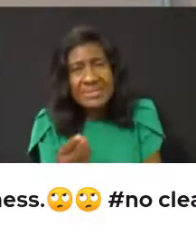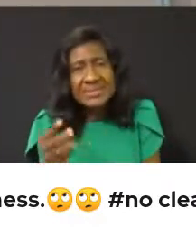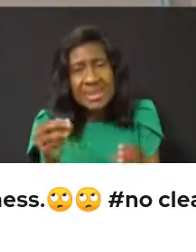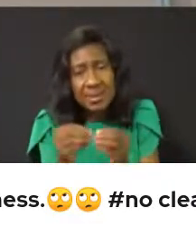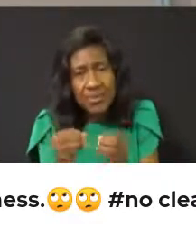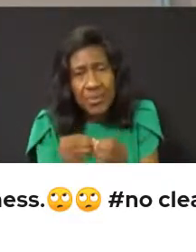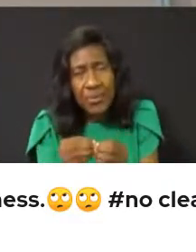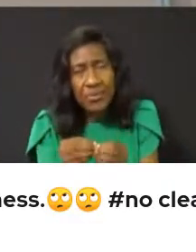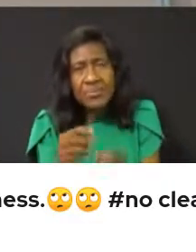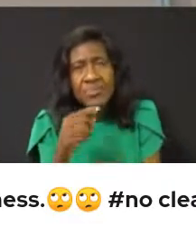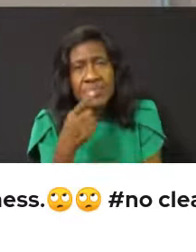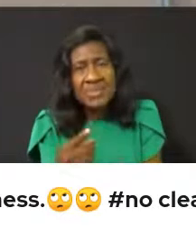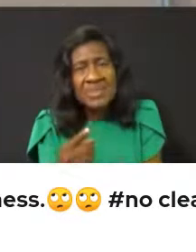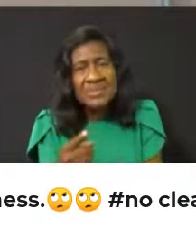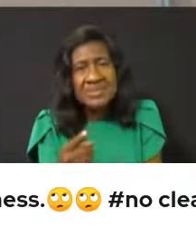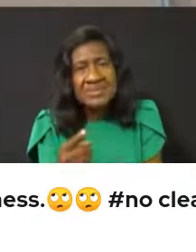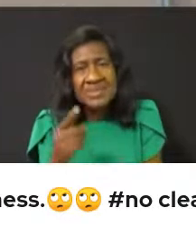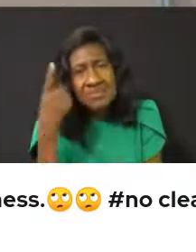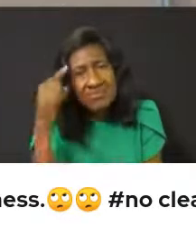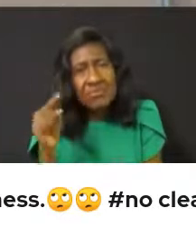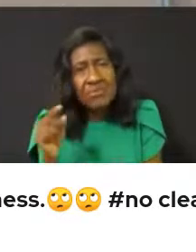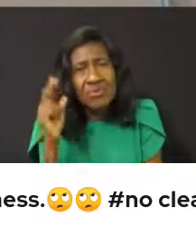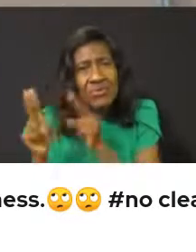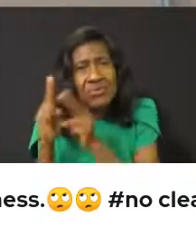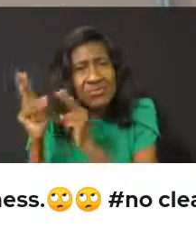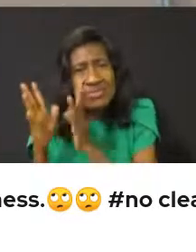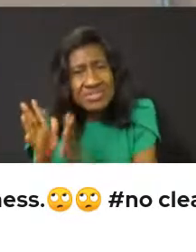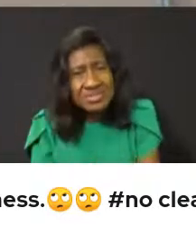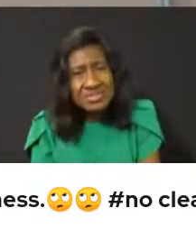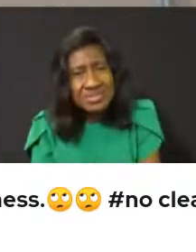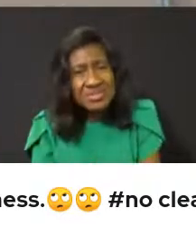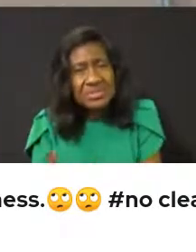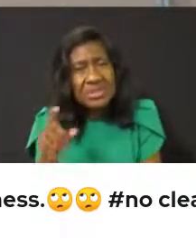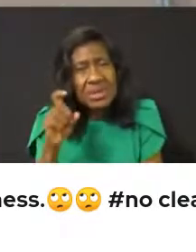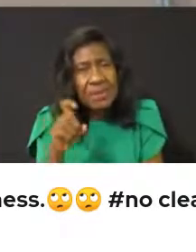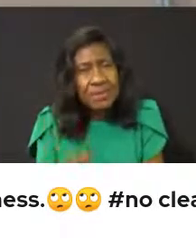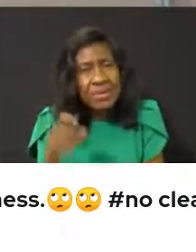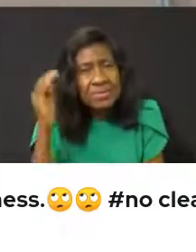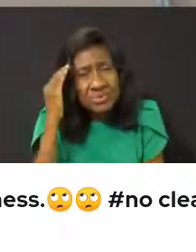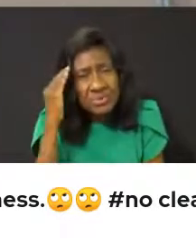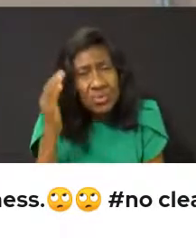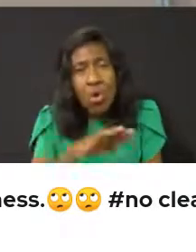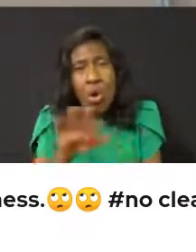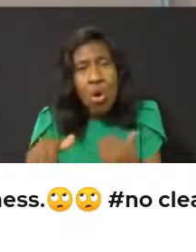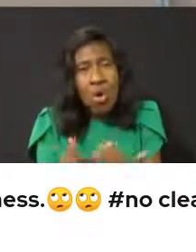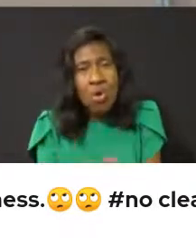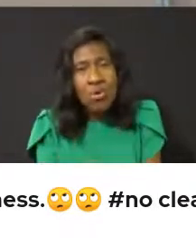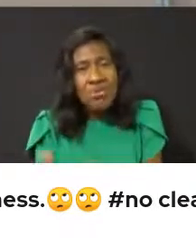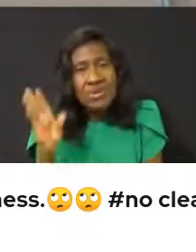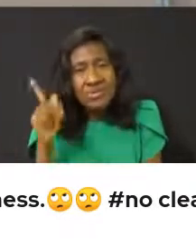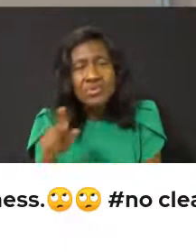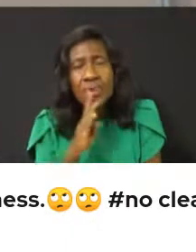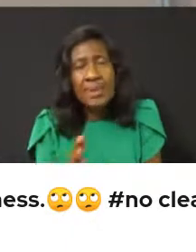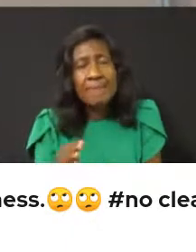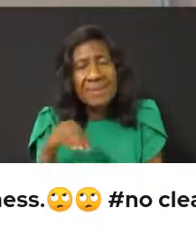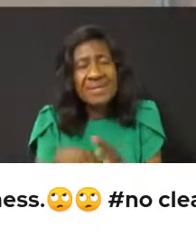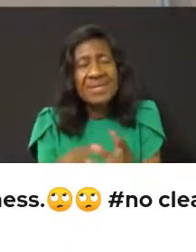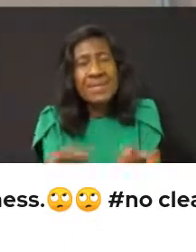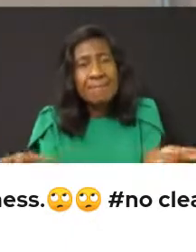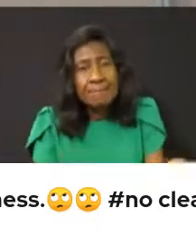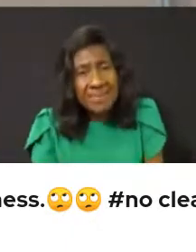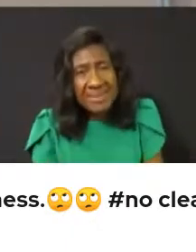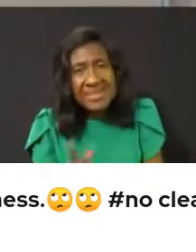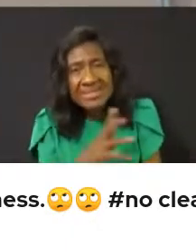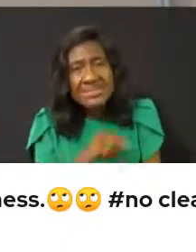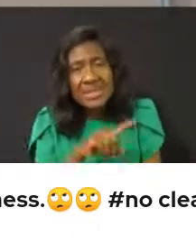listening visitors to know that all of those things will be in place. So when you get off the plane and you go to the hotel, you'll be safe. Thanks for